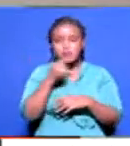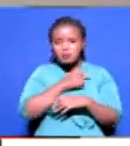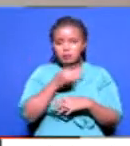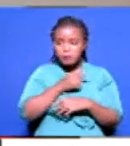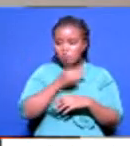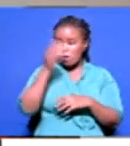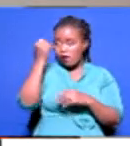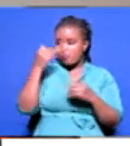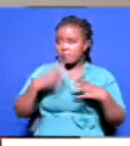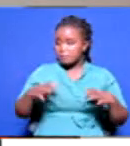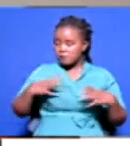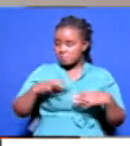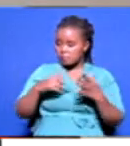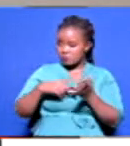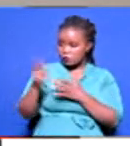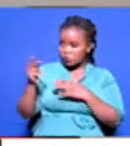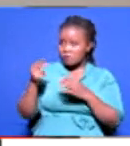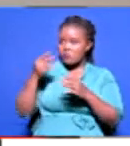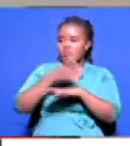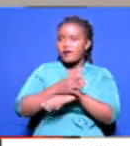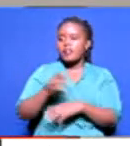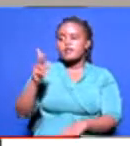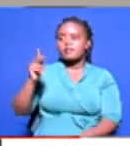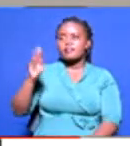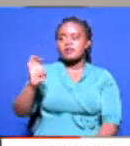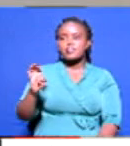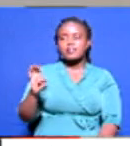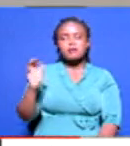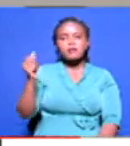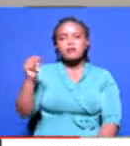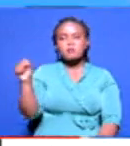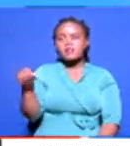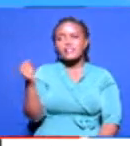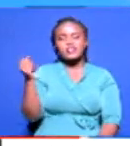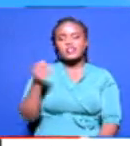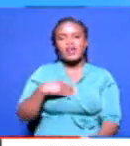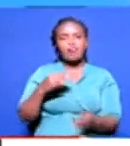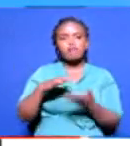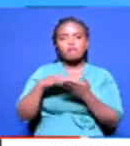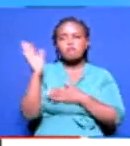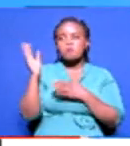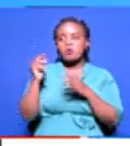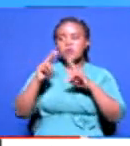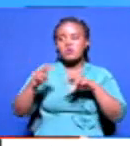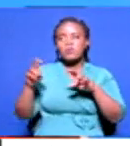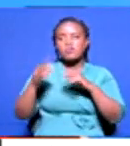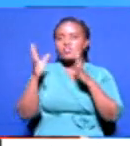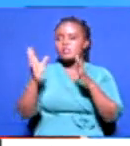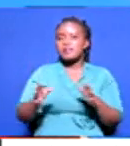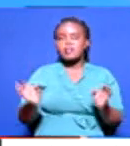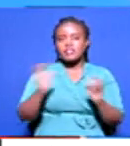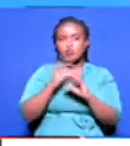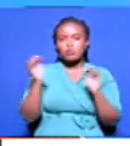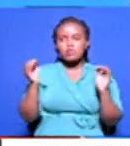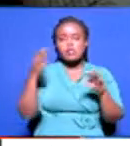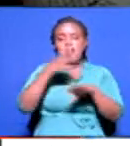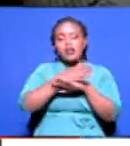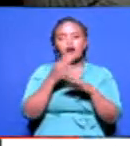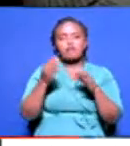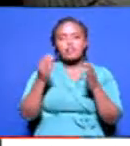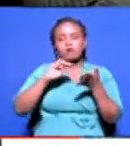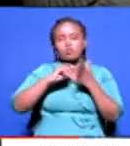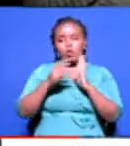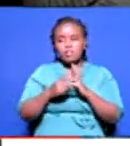as the Kenya Bureau of Standards is yet to recruit pre-shipment inspectors following the expiry of contracts of previous